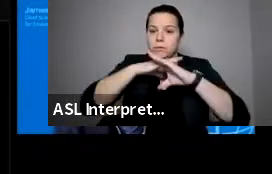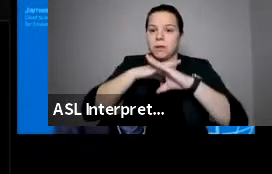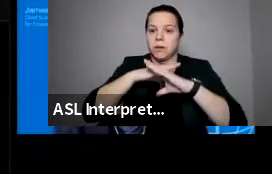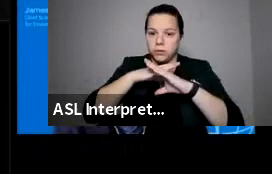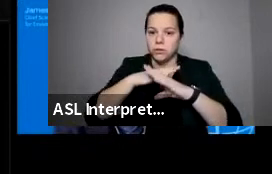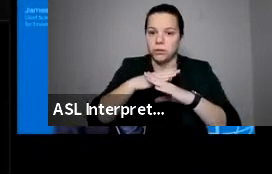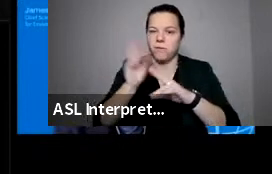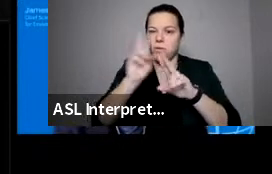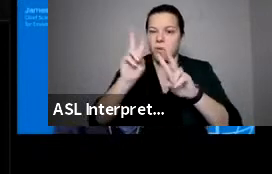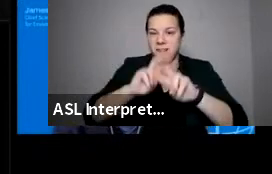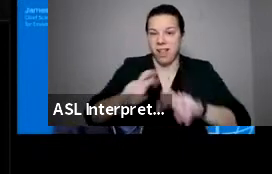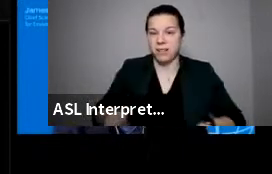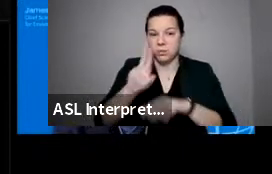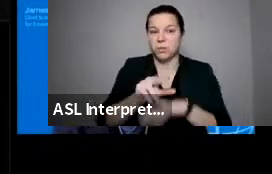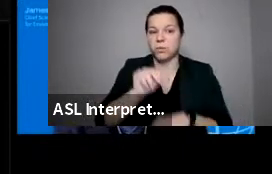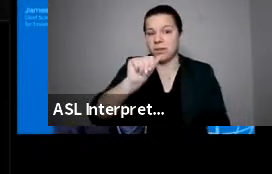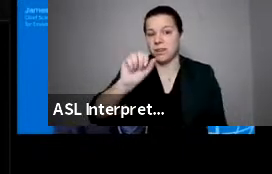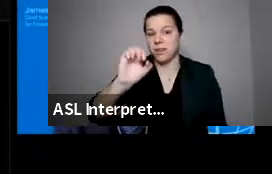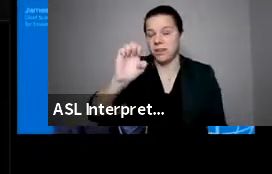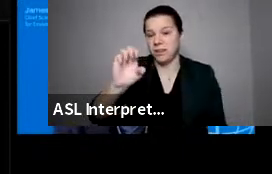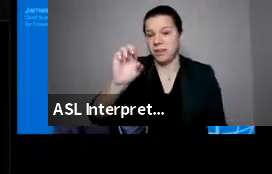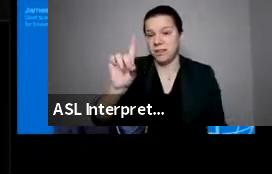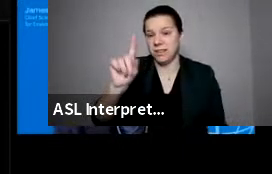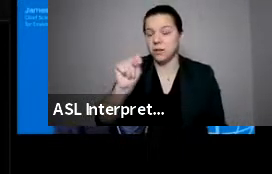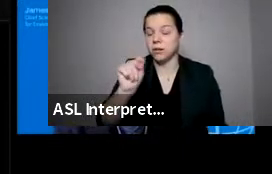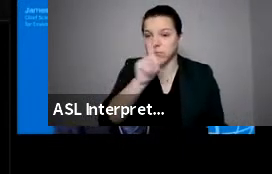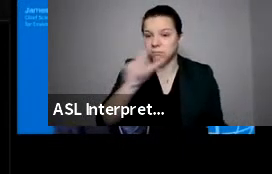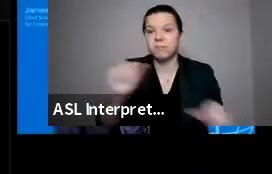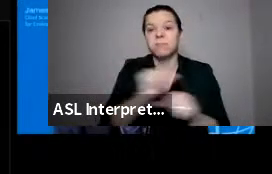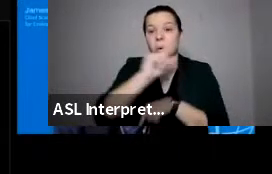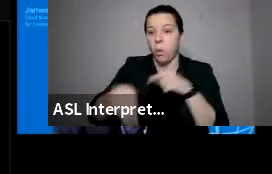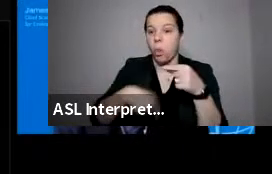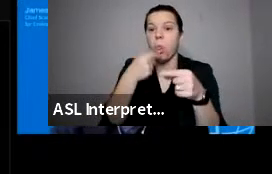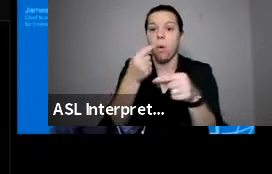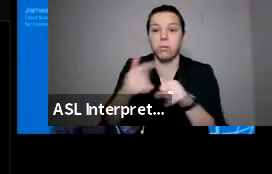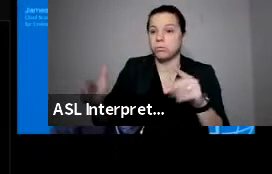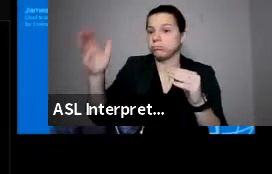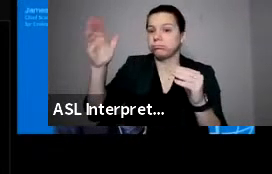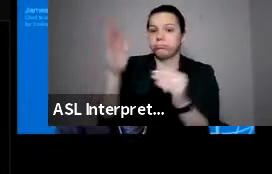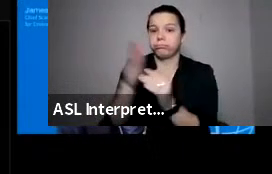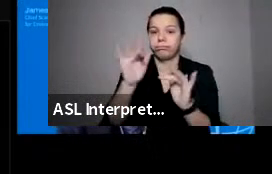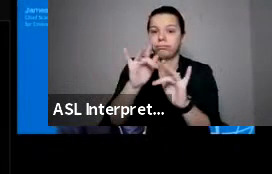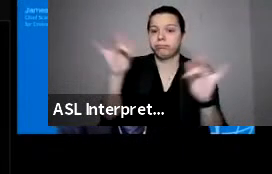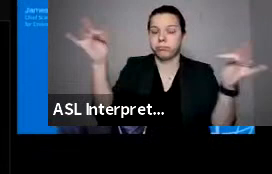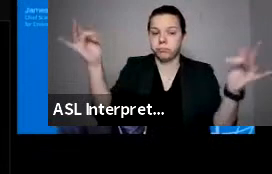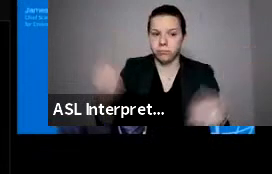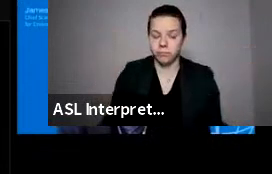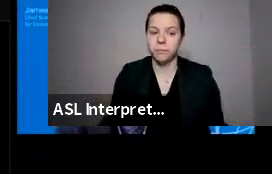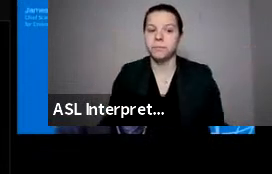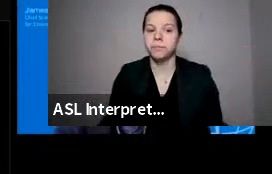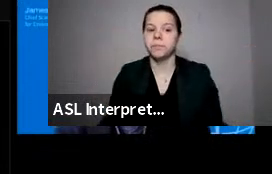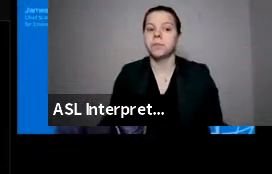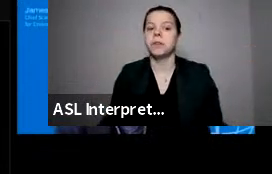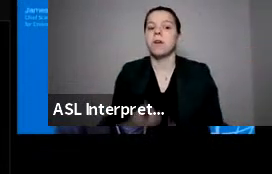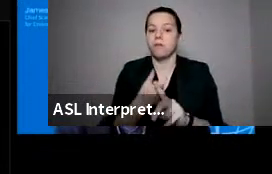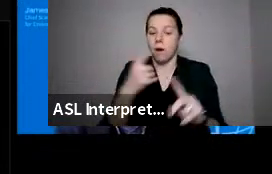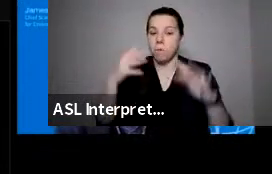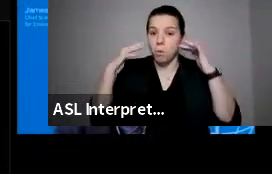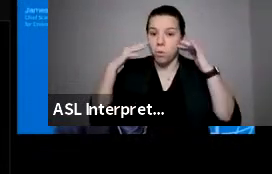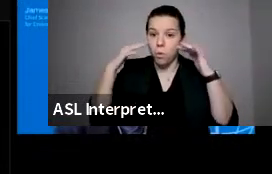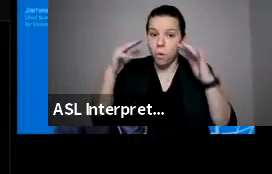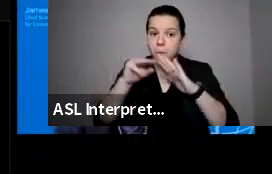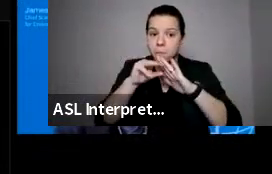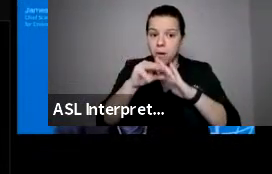burn analysis. It is truly a global gold standard. Building from the high fidelity noise modeling capabilities